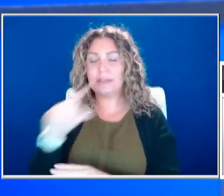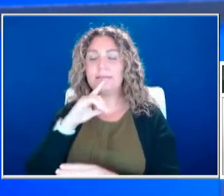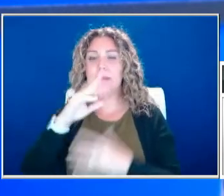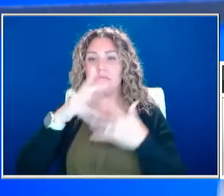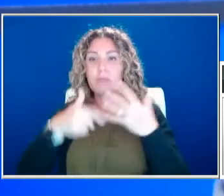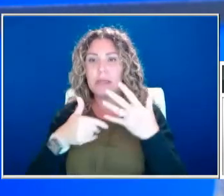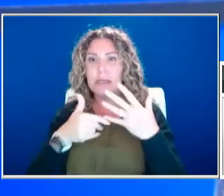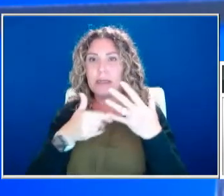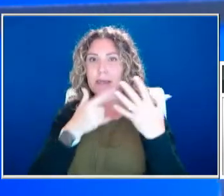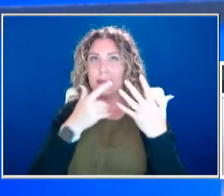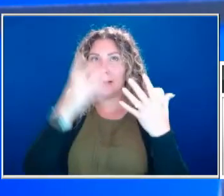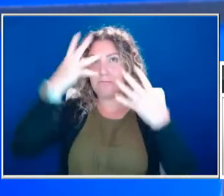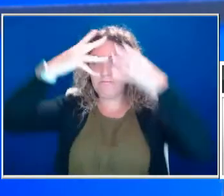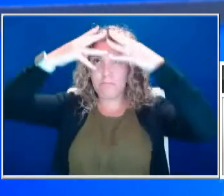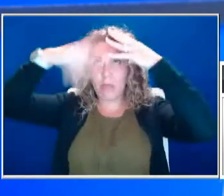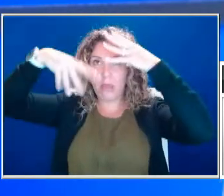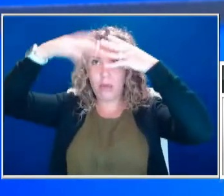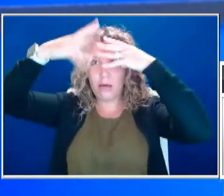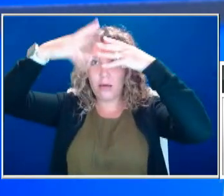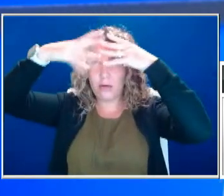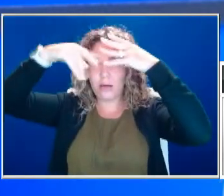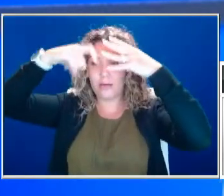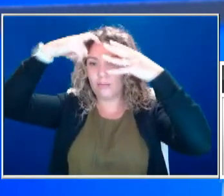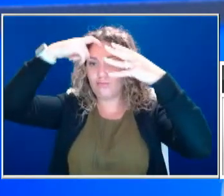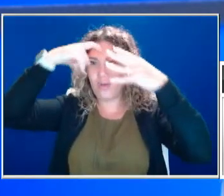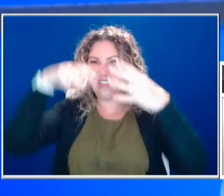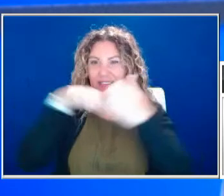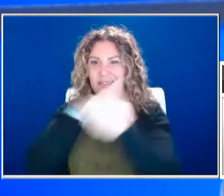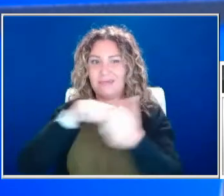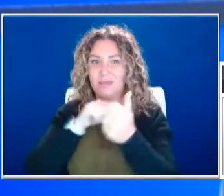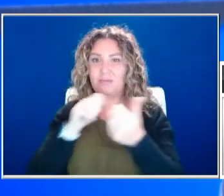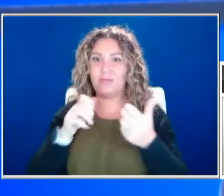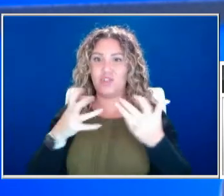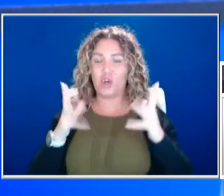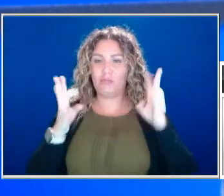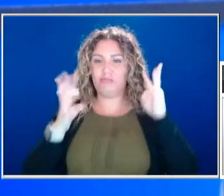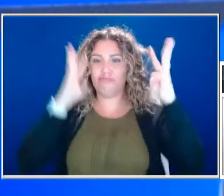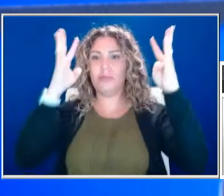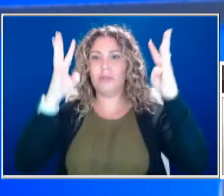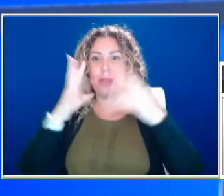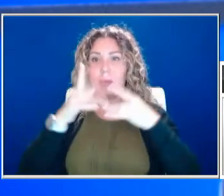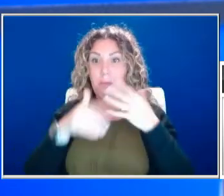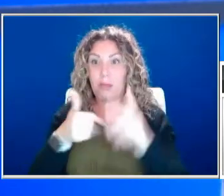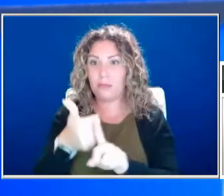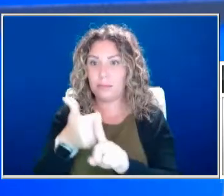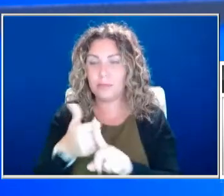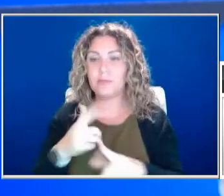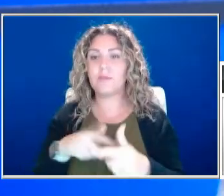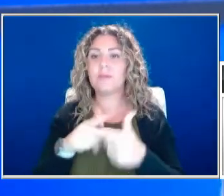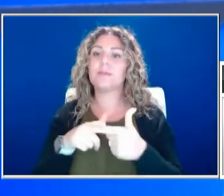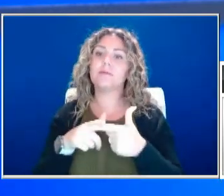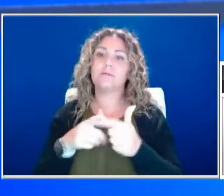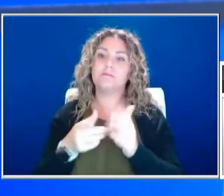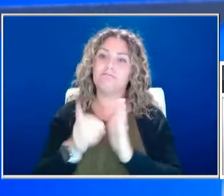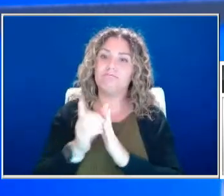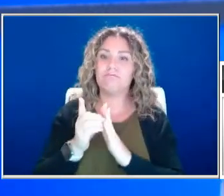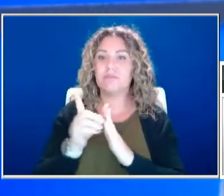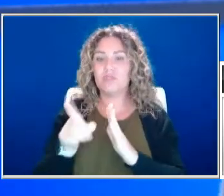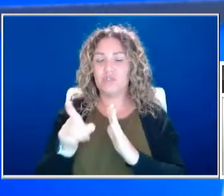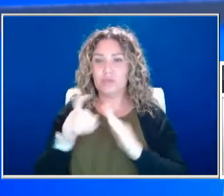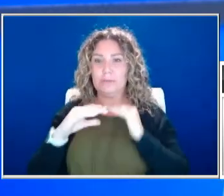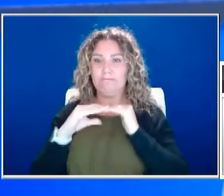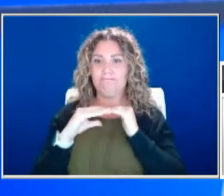that process, that damage has kind of already been created by the blood itself. And at that point, you really have to kind of stabilize the